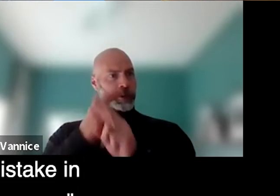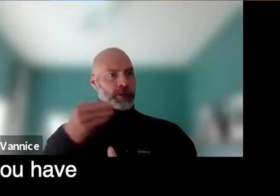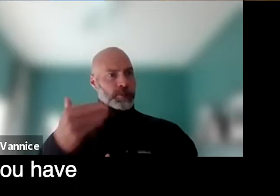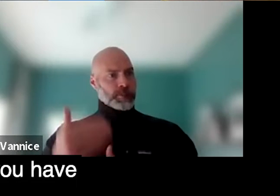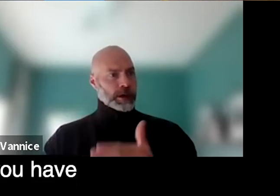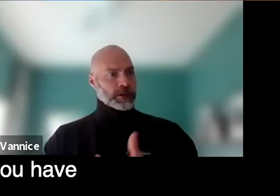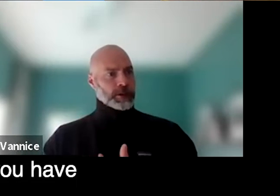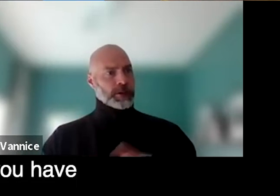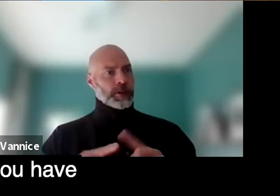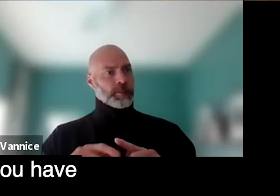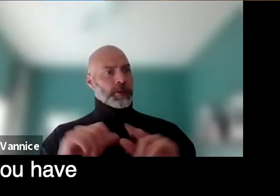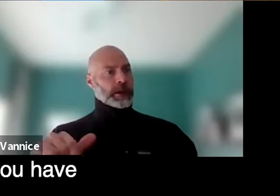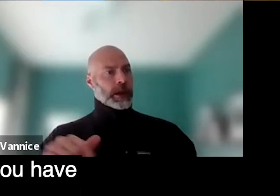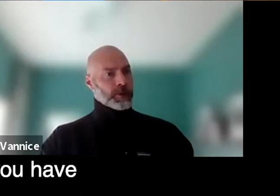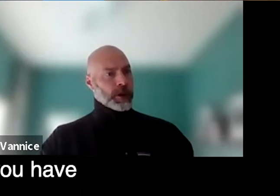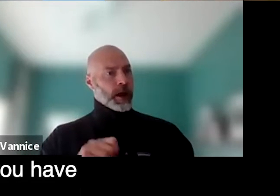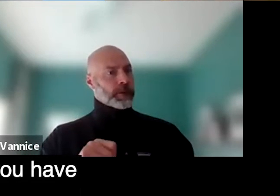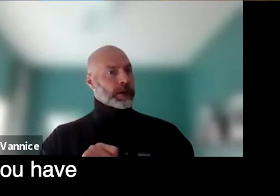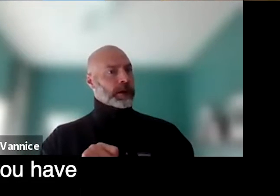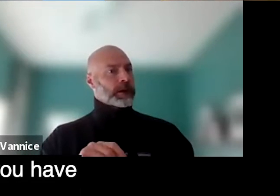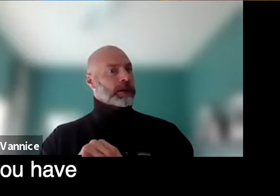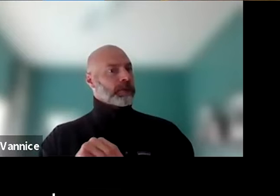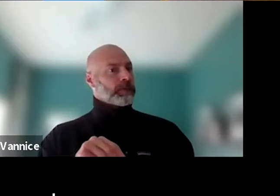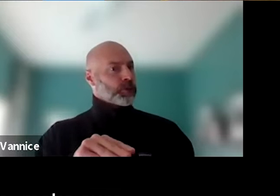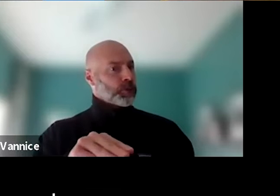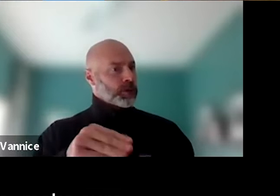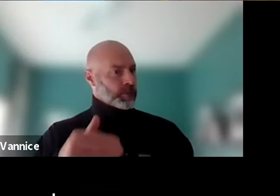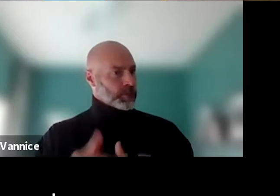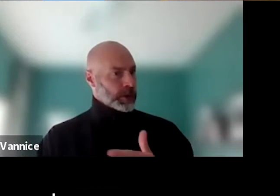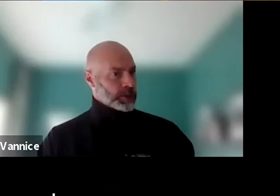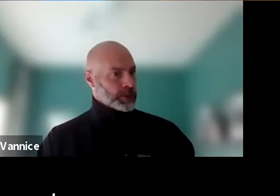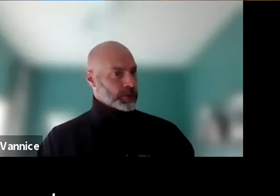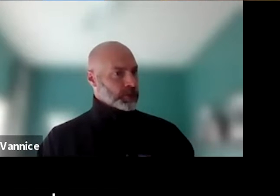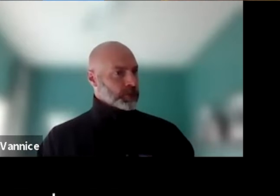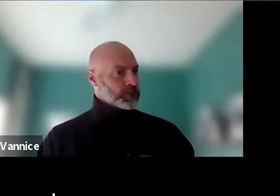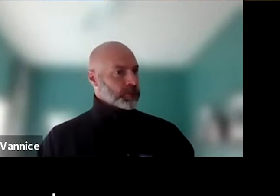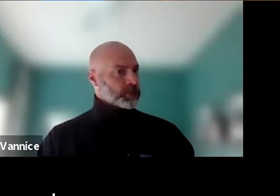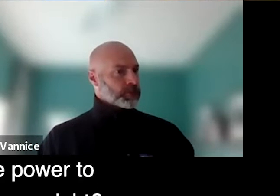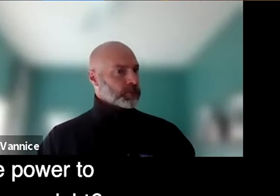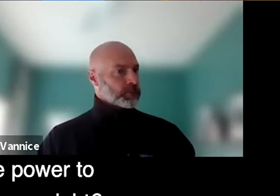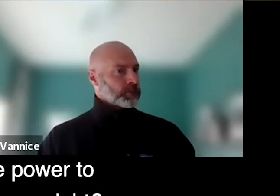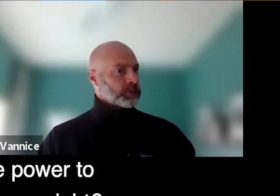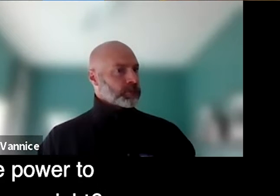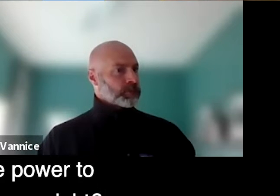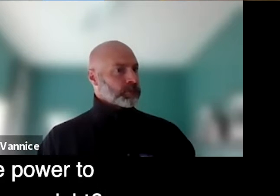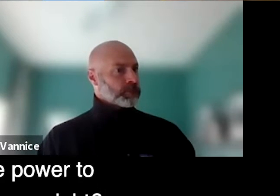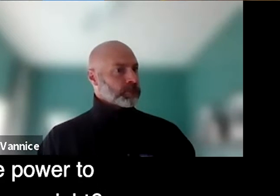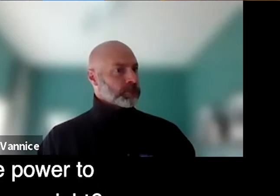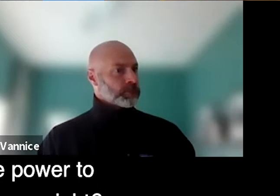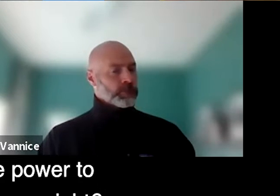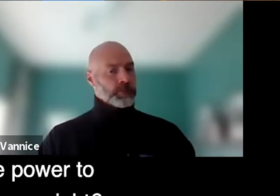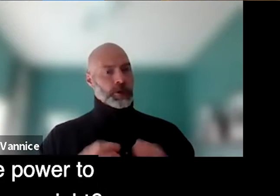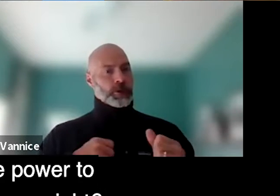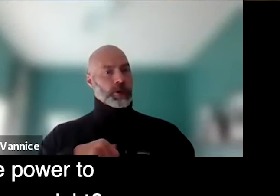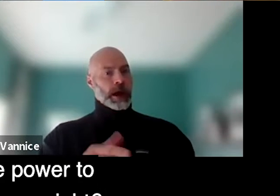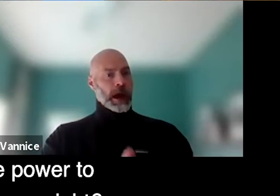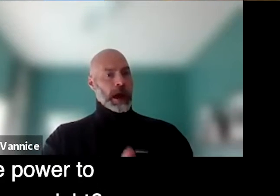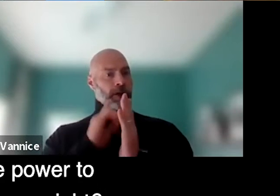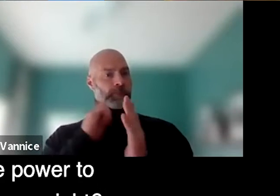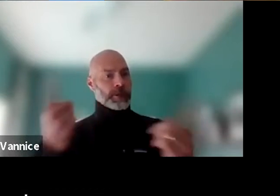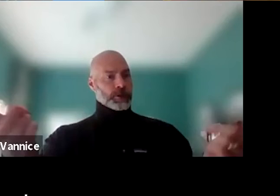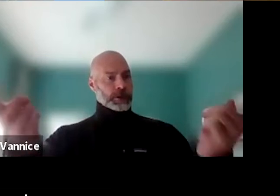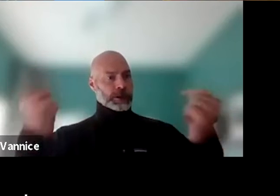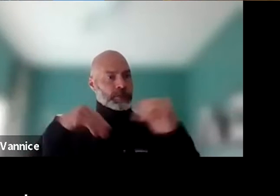person, or, you have to respect the process, but at the same time, make sure that you have the power to influence the process,